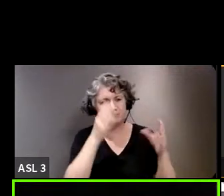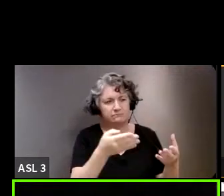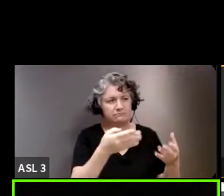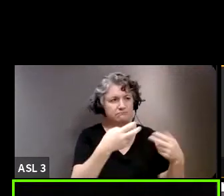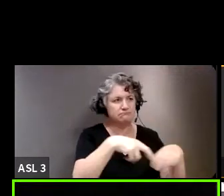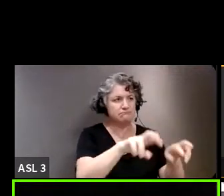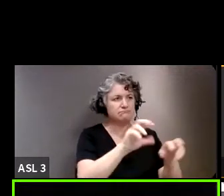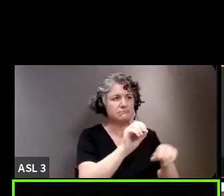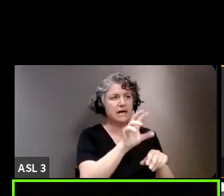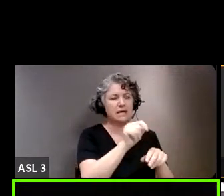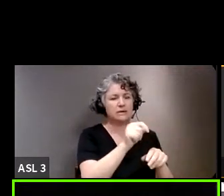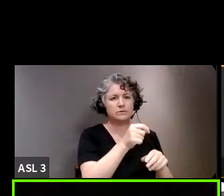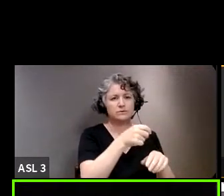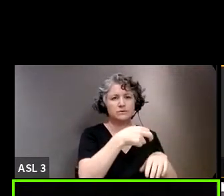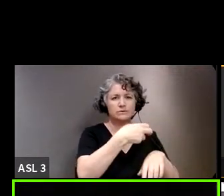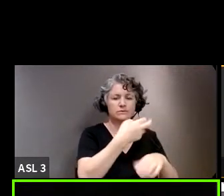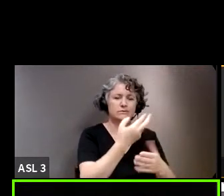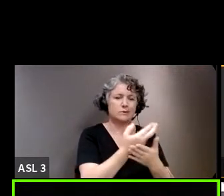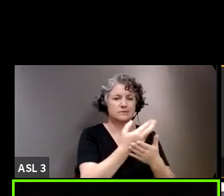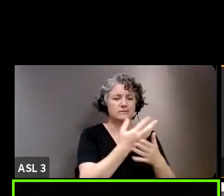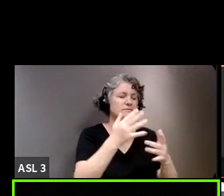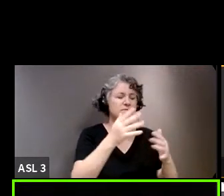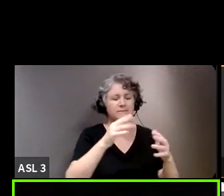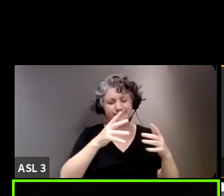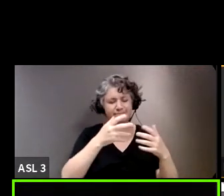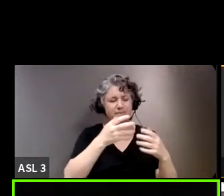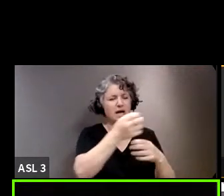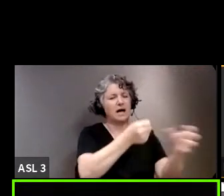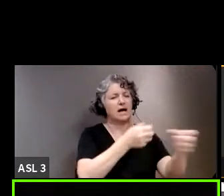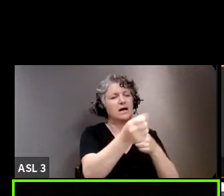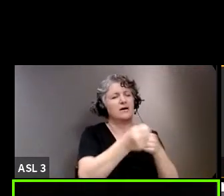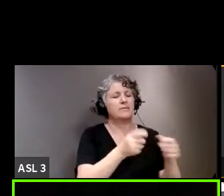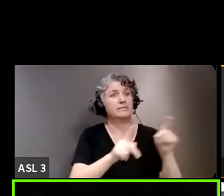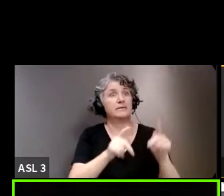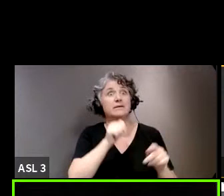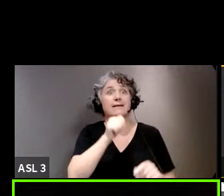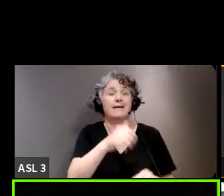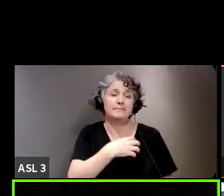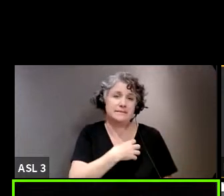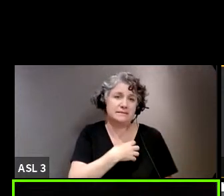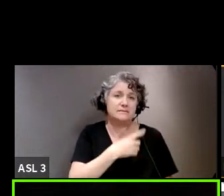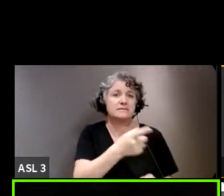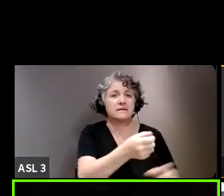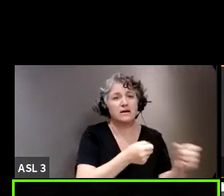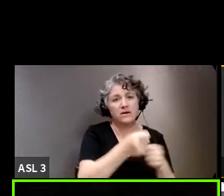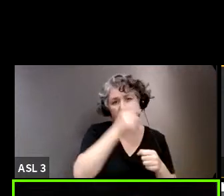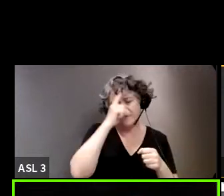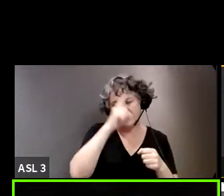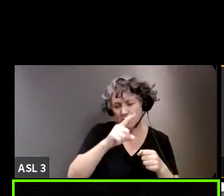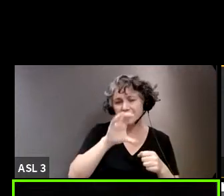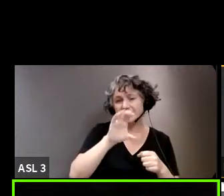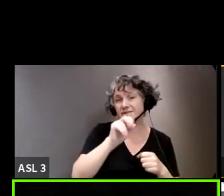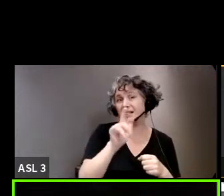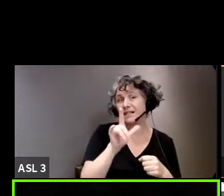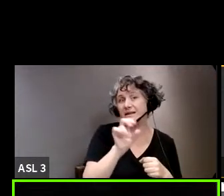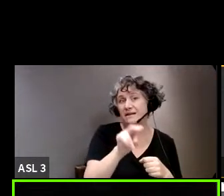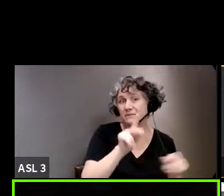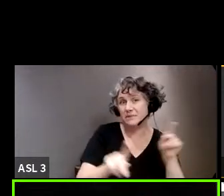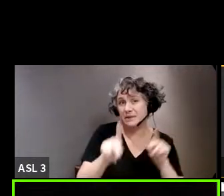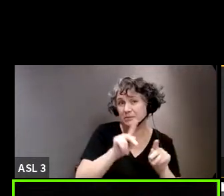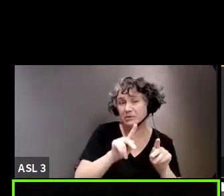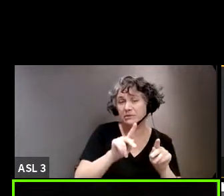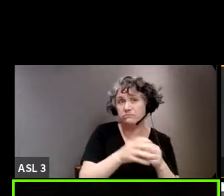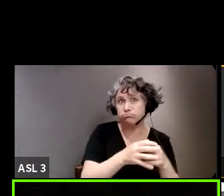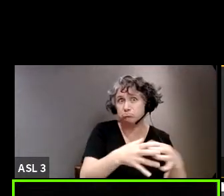discussing that uh and the comments going forward can the service provide an update on how civilizational civilianization